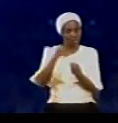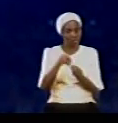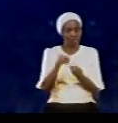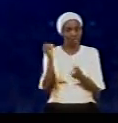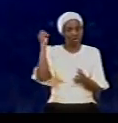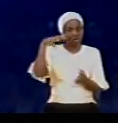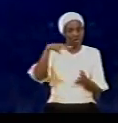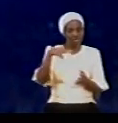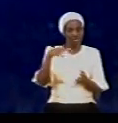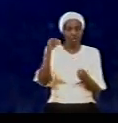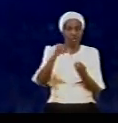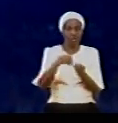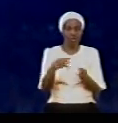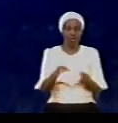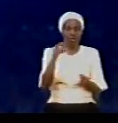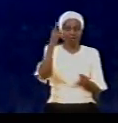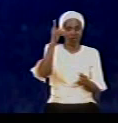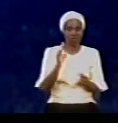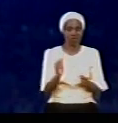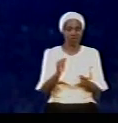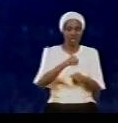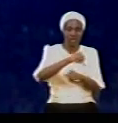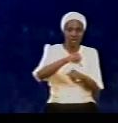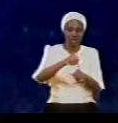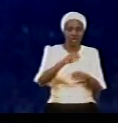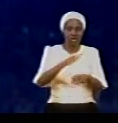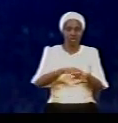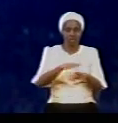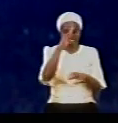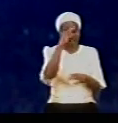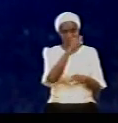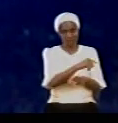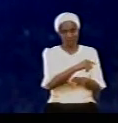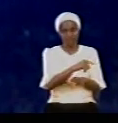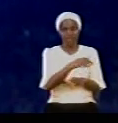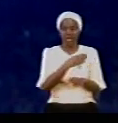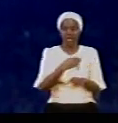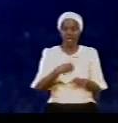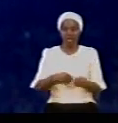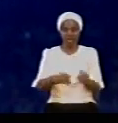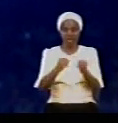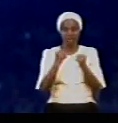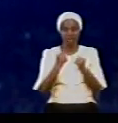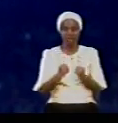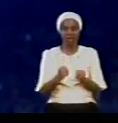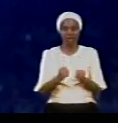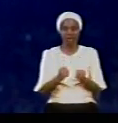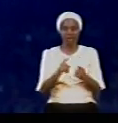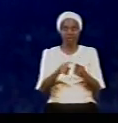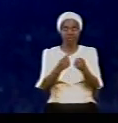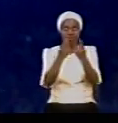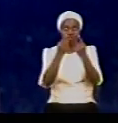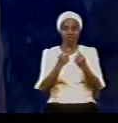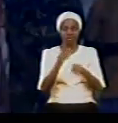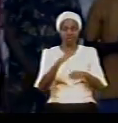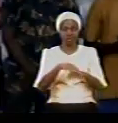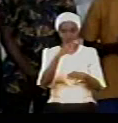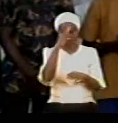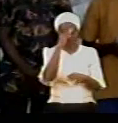unprecedented power to come down upon him, especially tonight, the third day of this